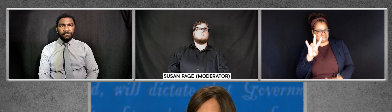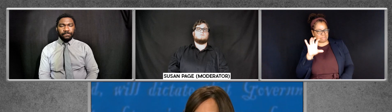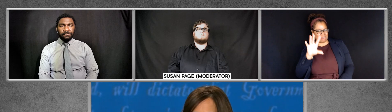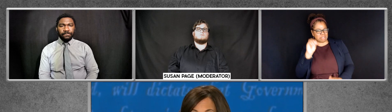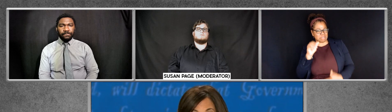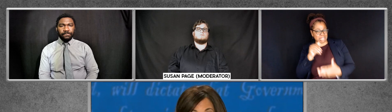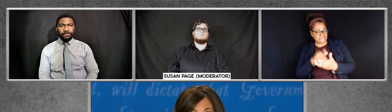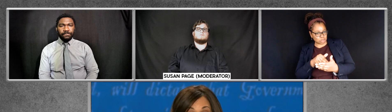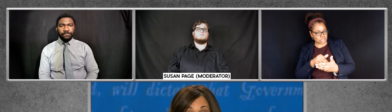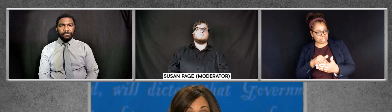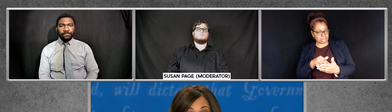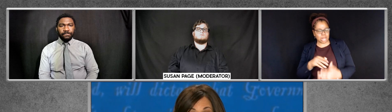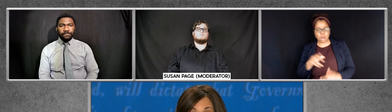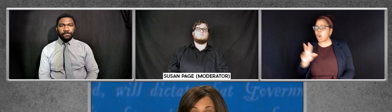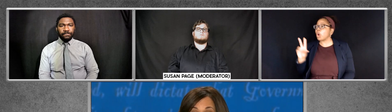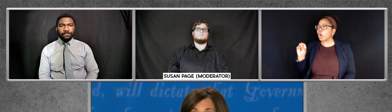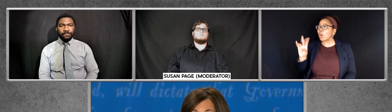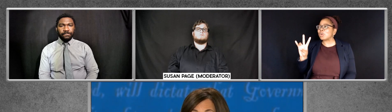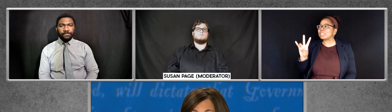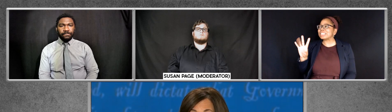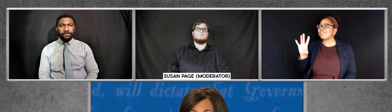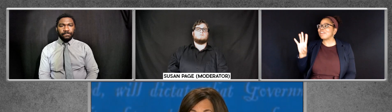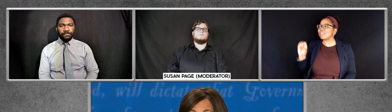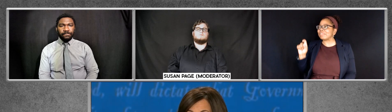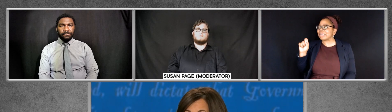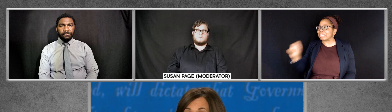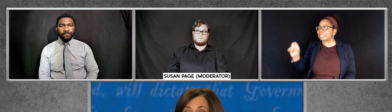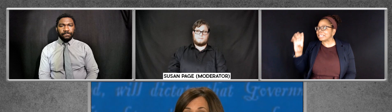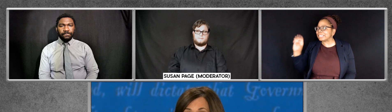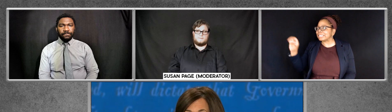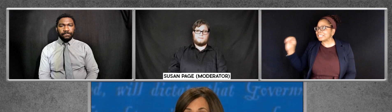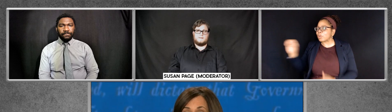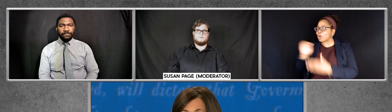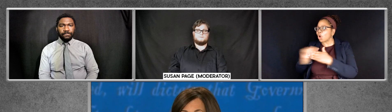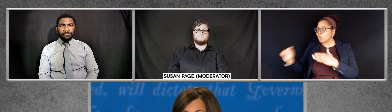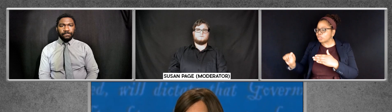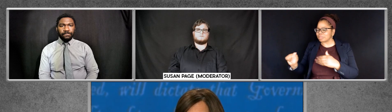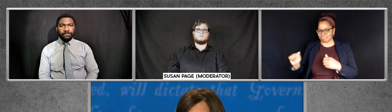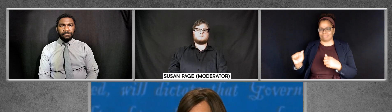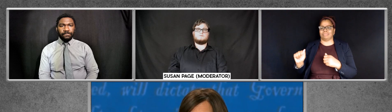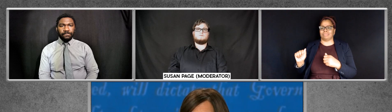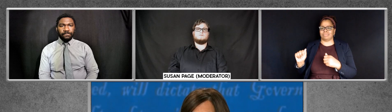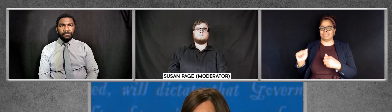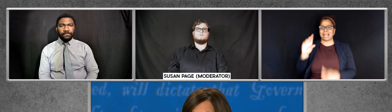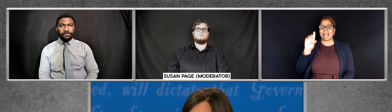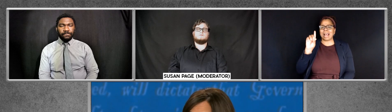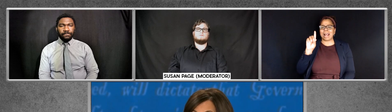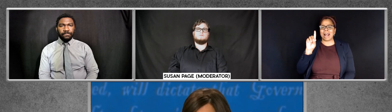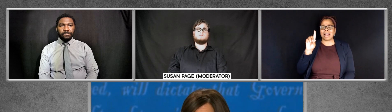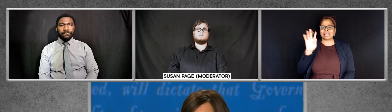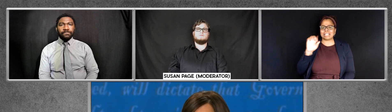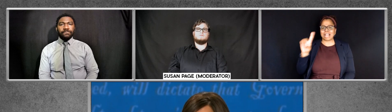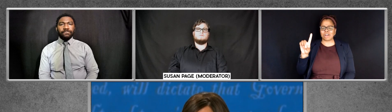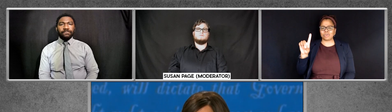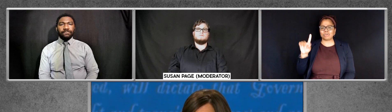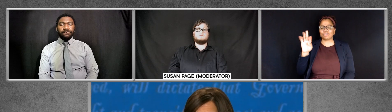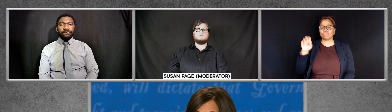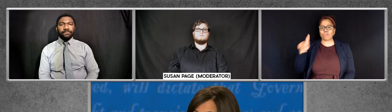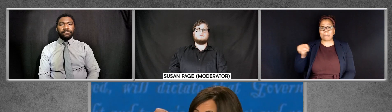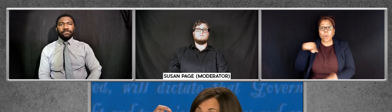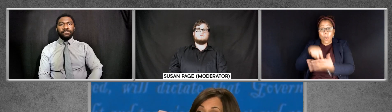$750,000? And it was like, no, $750. We now know Donald Trump owes and is in